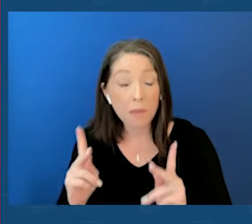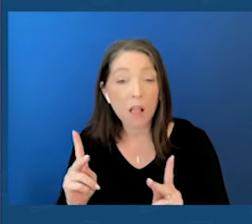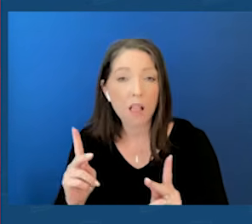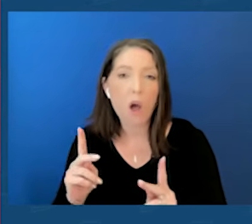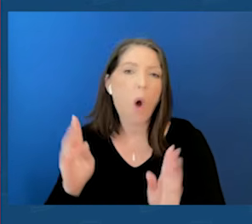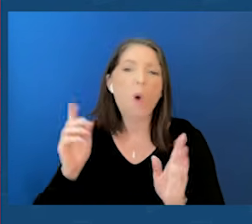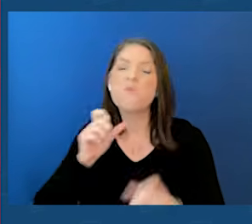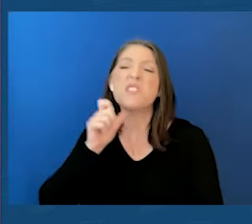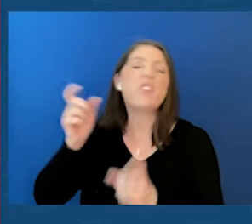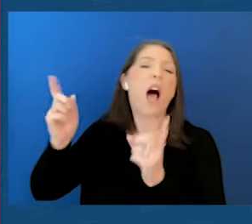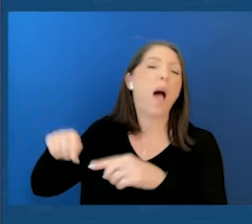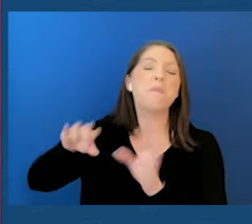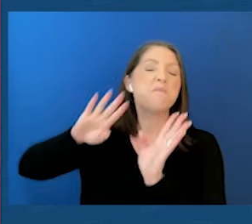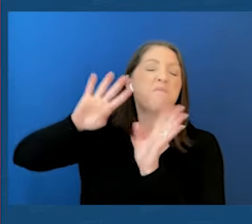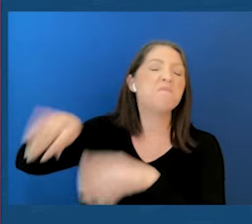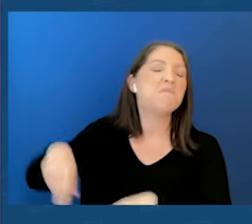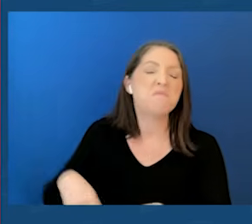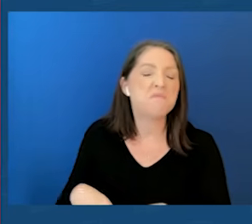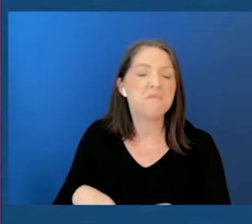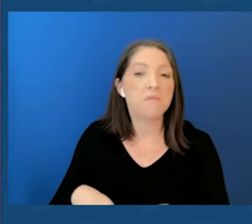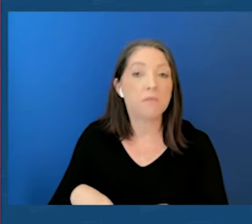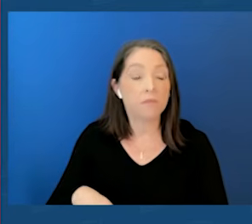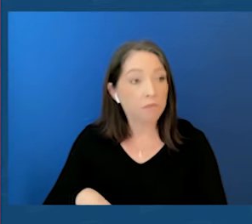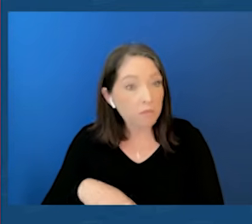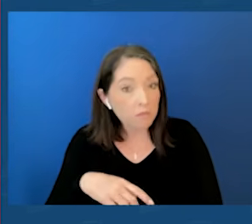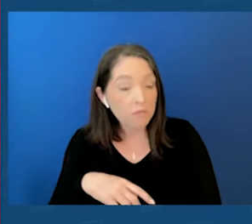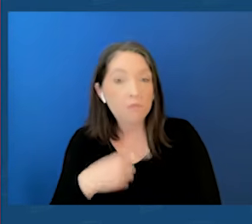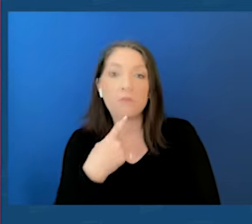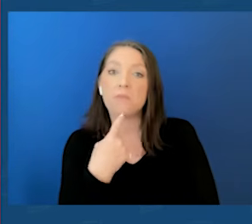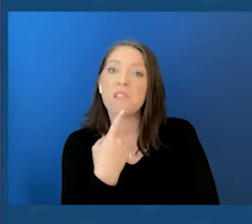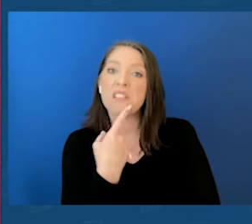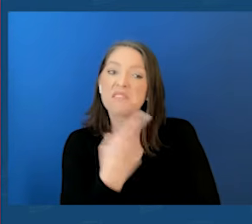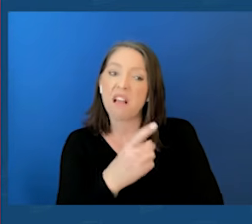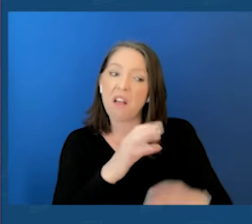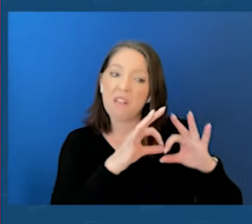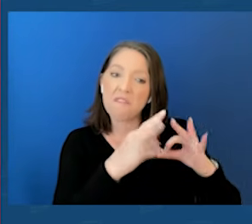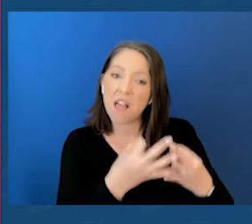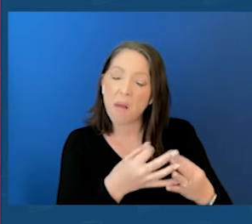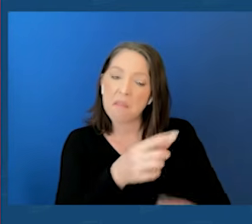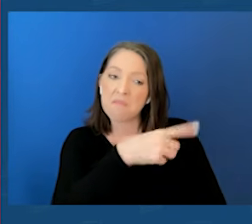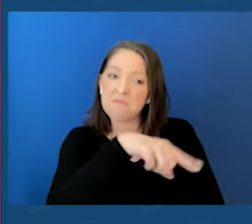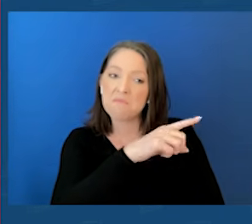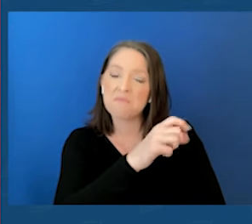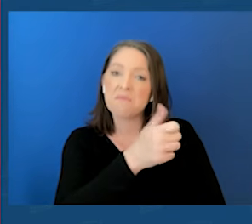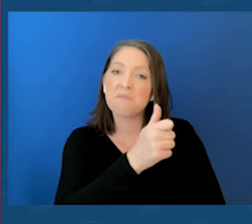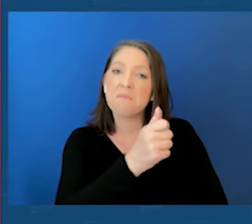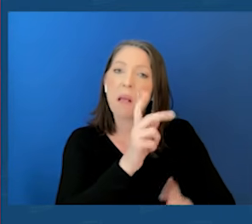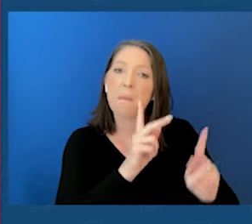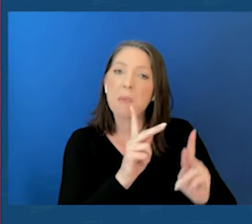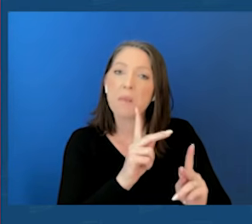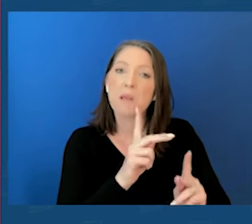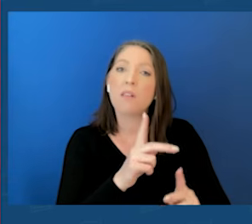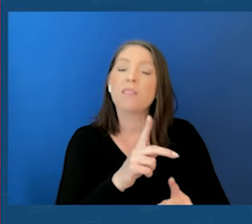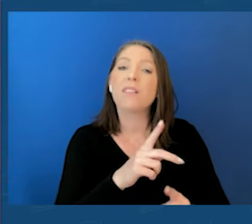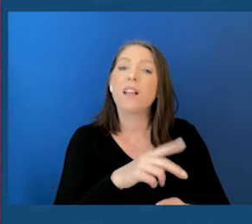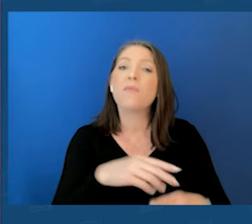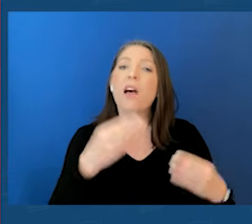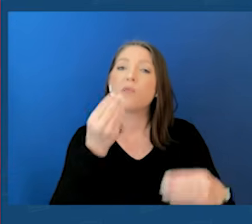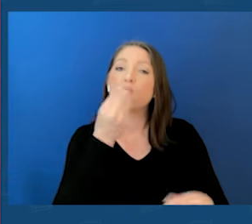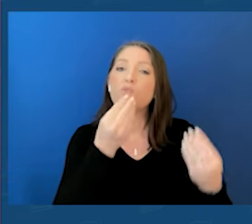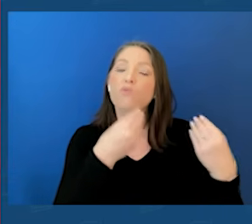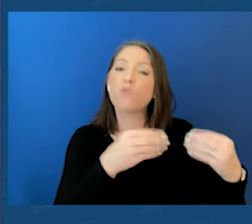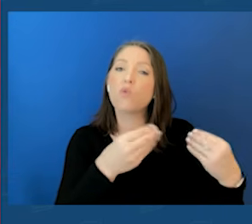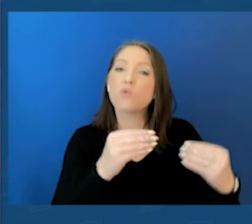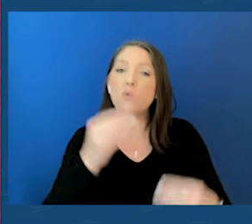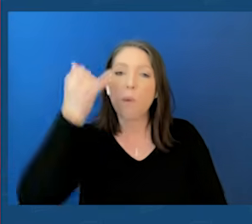tell that to the families of the 10 victims in the grocery store in Tops at the massacre in